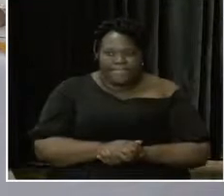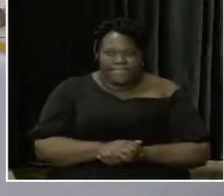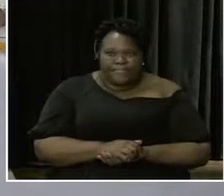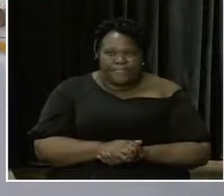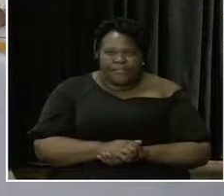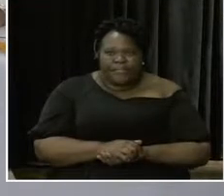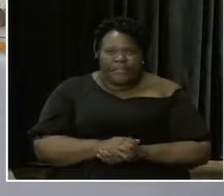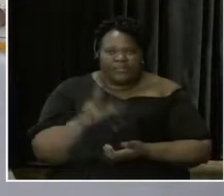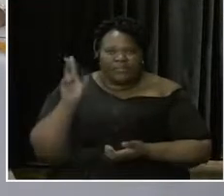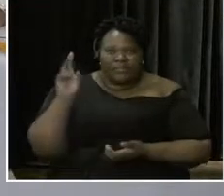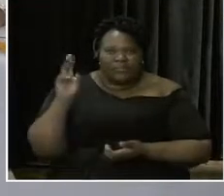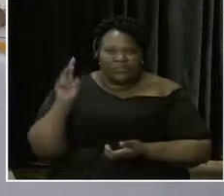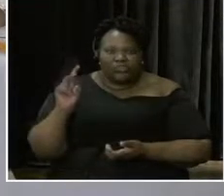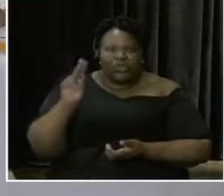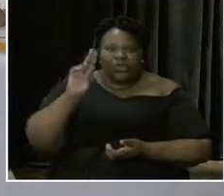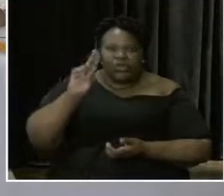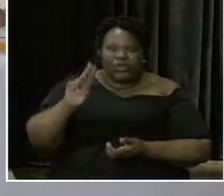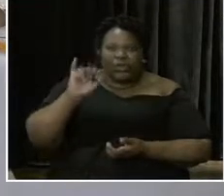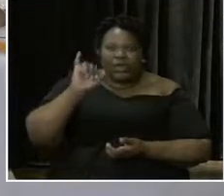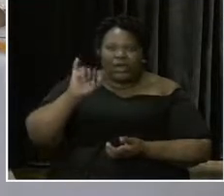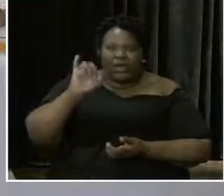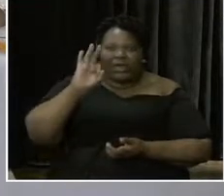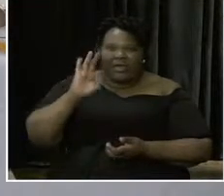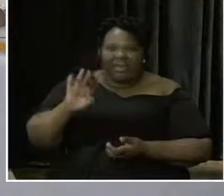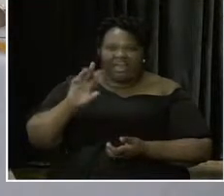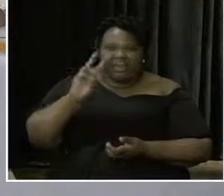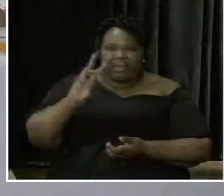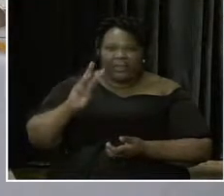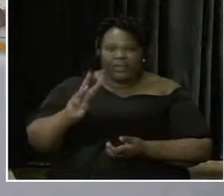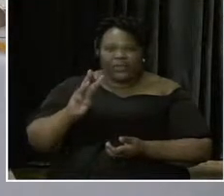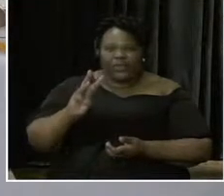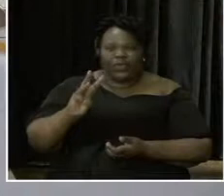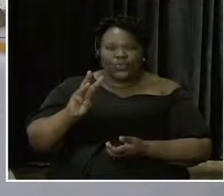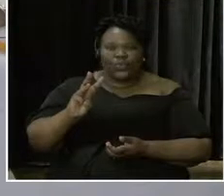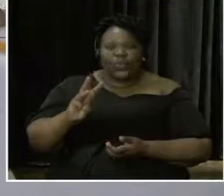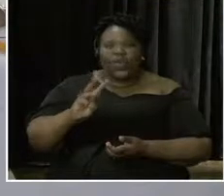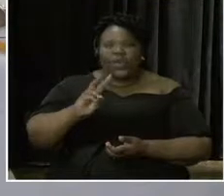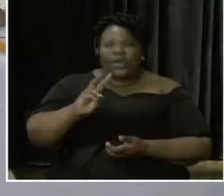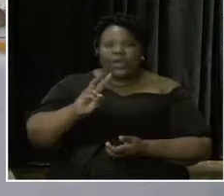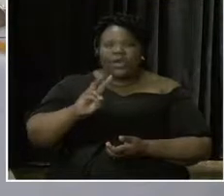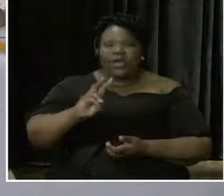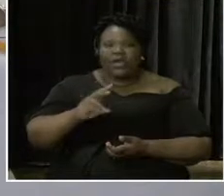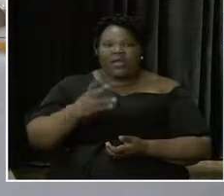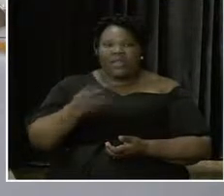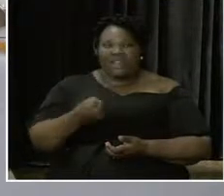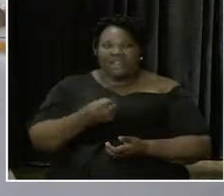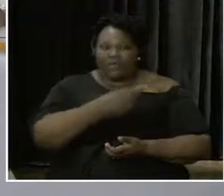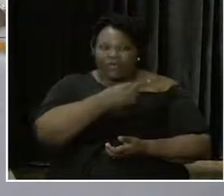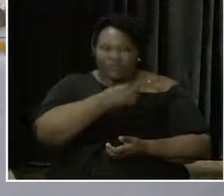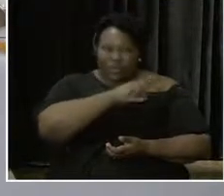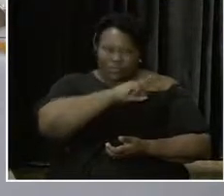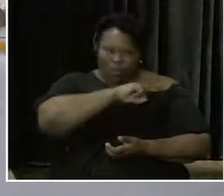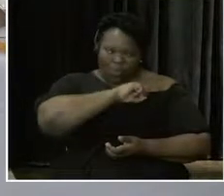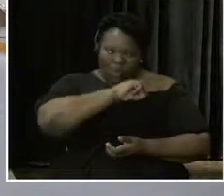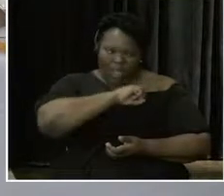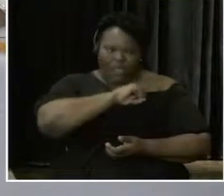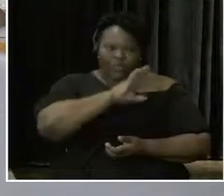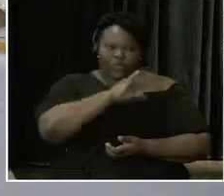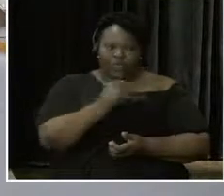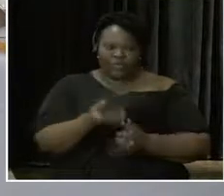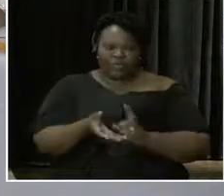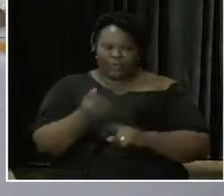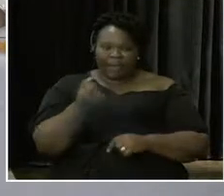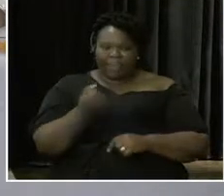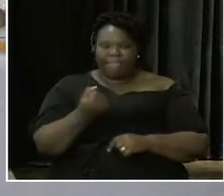The issue of the UIFW is one of the reasons why we are not receiving clean audit. We've also